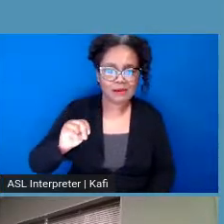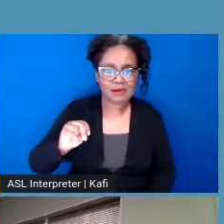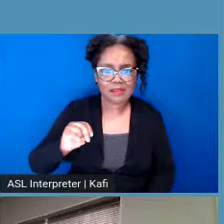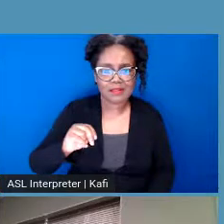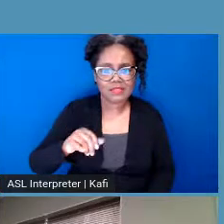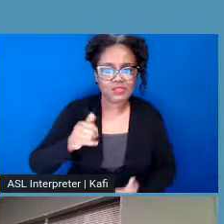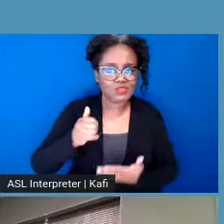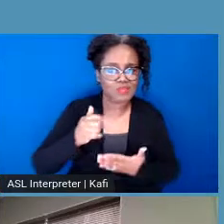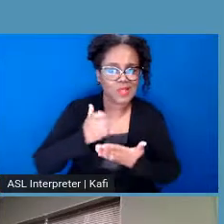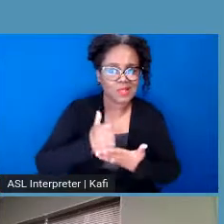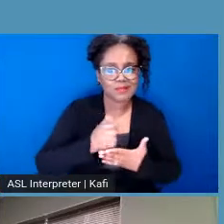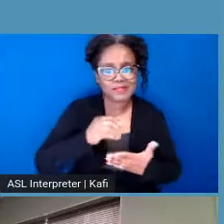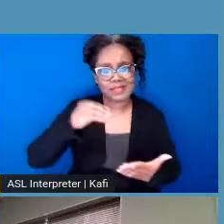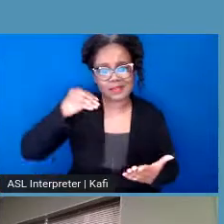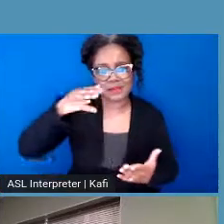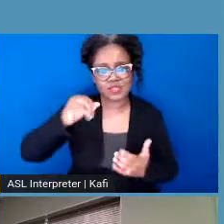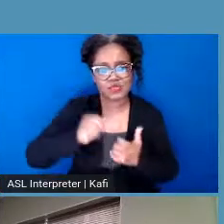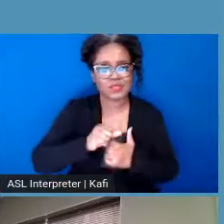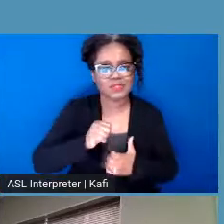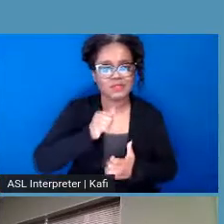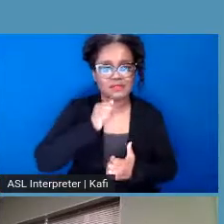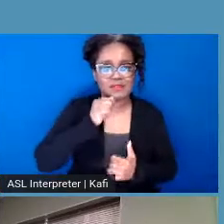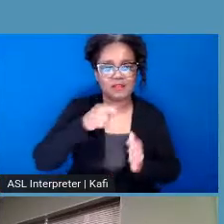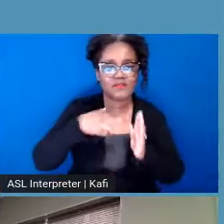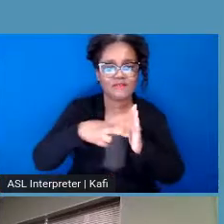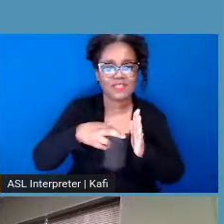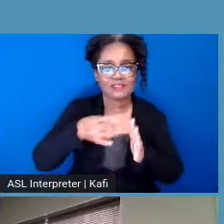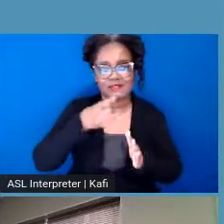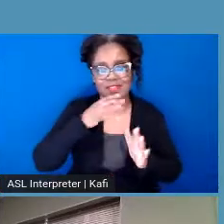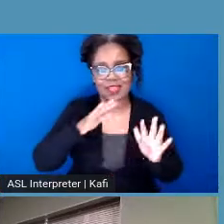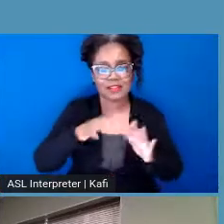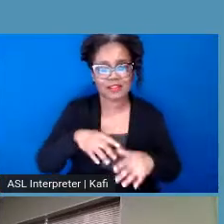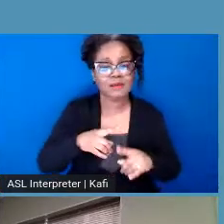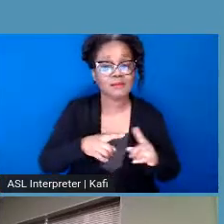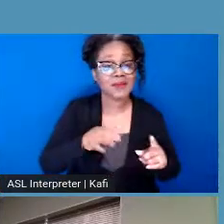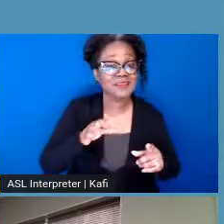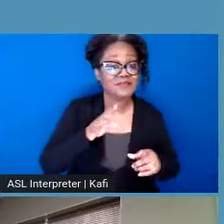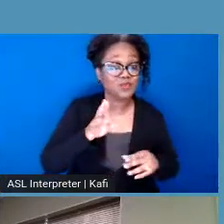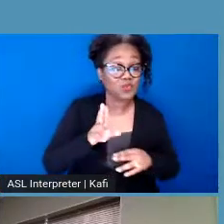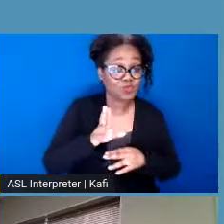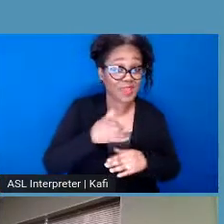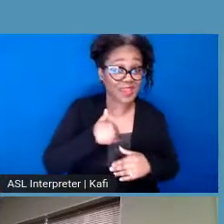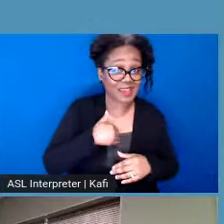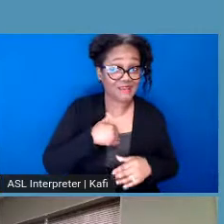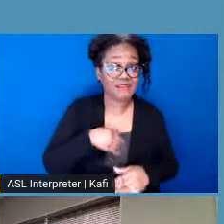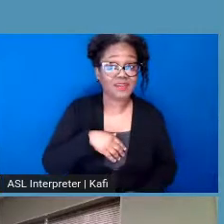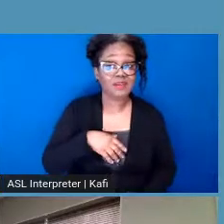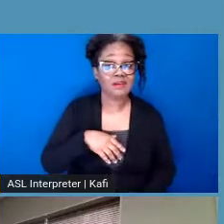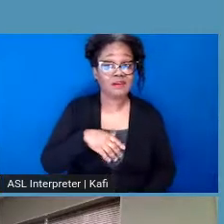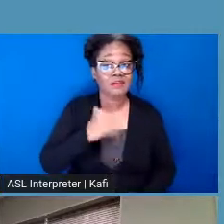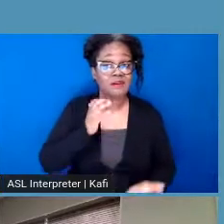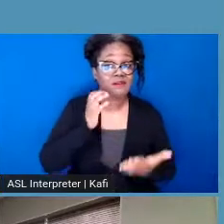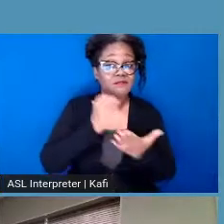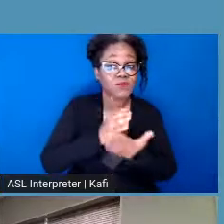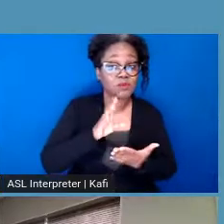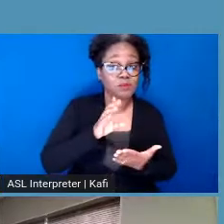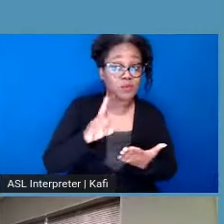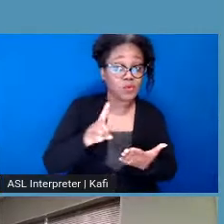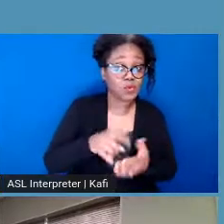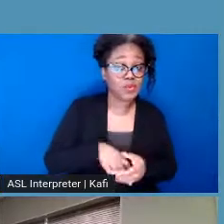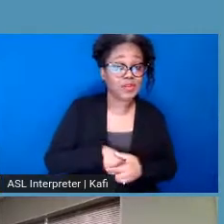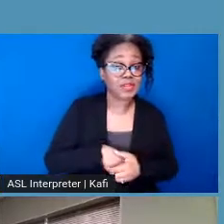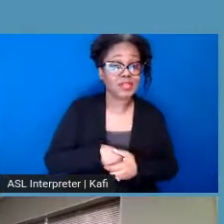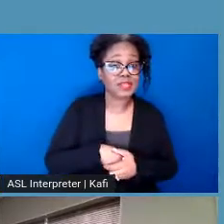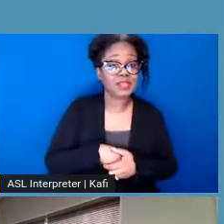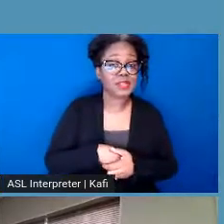learned was if you take a piece of poster board or a piece of paper, cut a hole in it, stick the camera lens through. And you can kind of see in